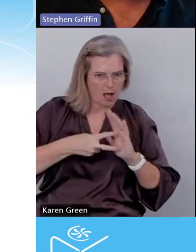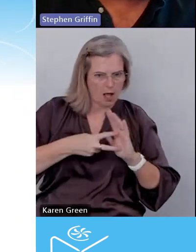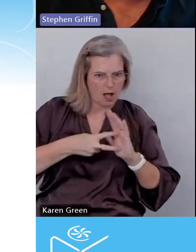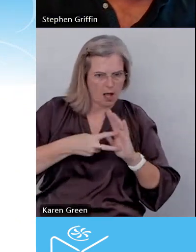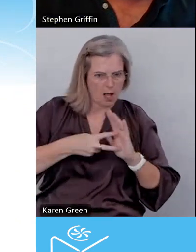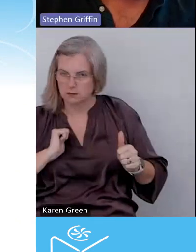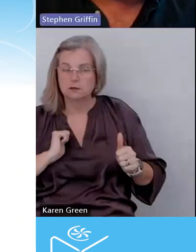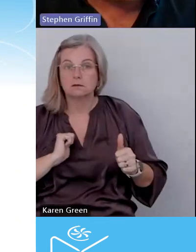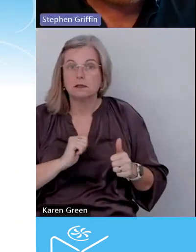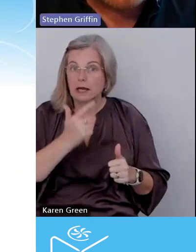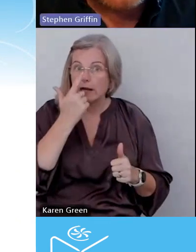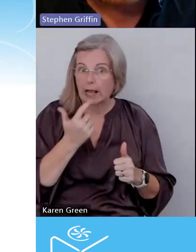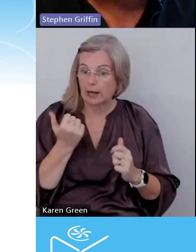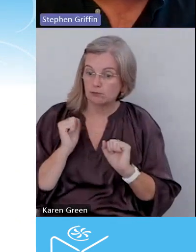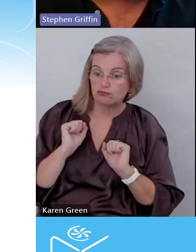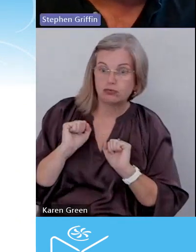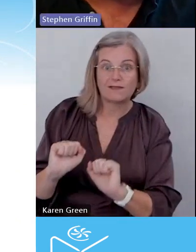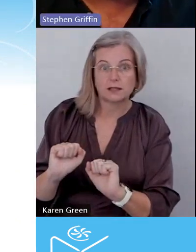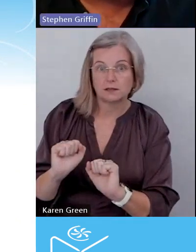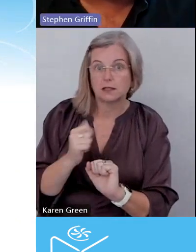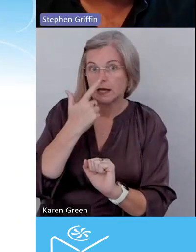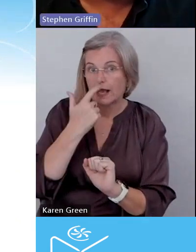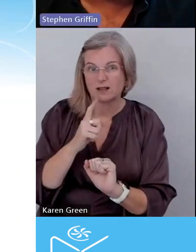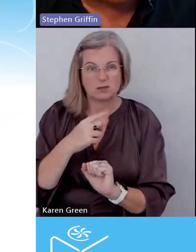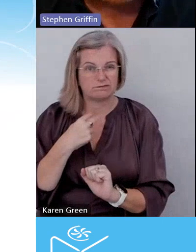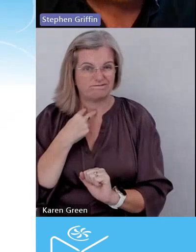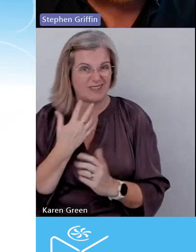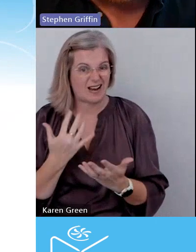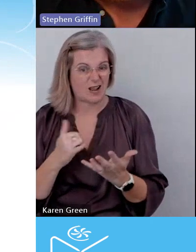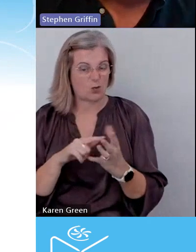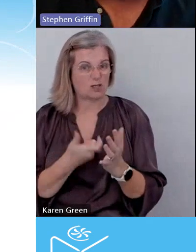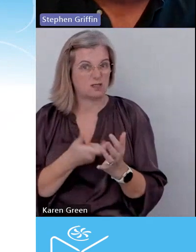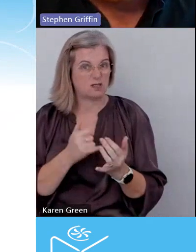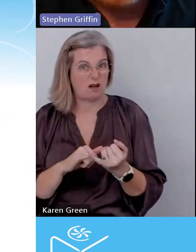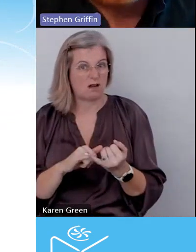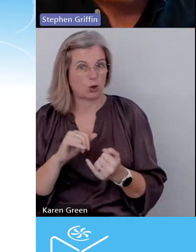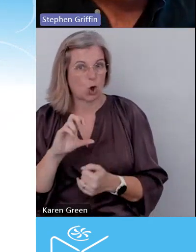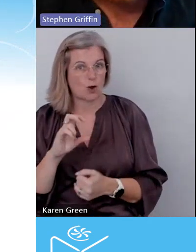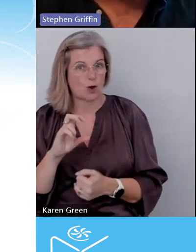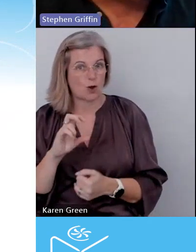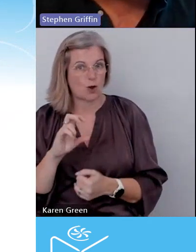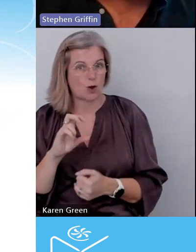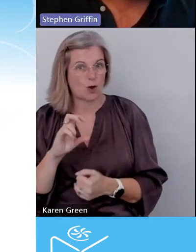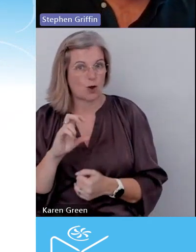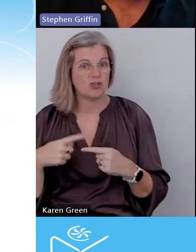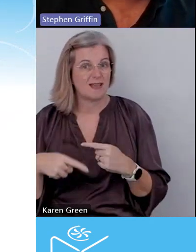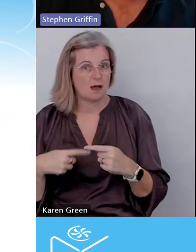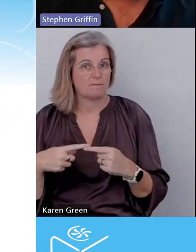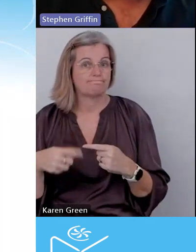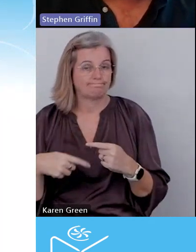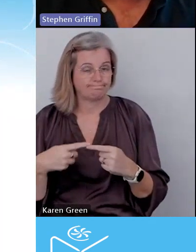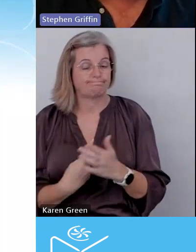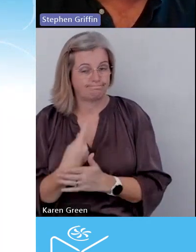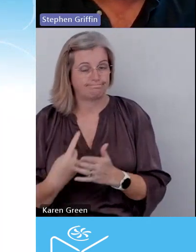preventable. And now, unfortunately, with SARS-CoV-2, they are indeed perennial. So we really have to do something about this as part